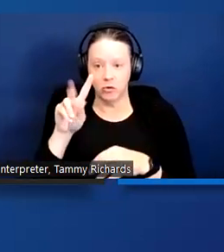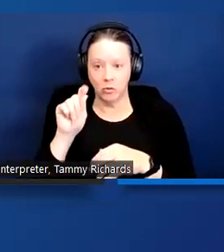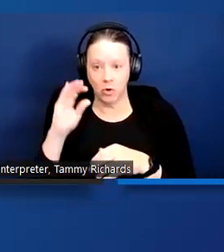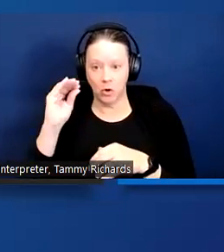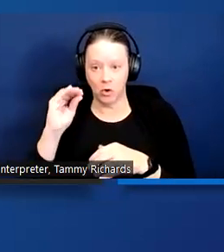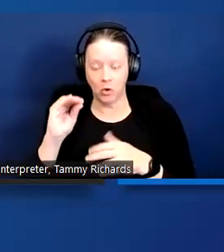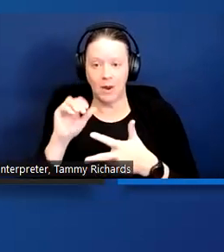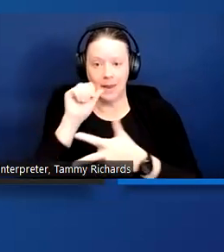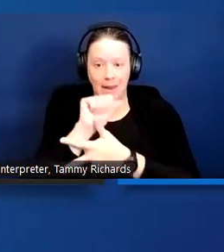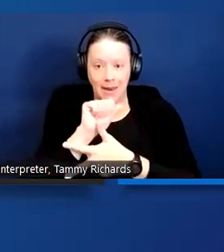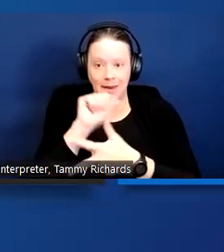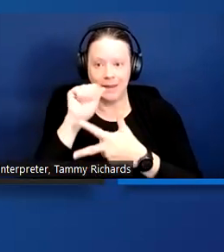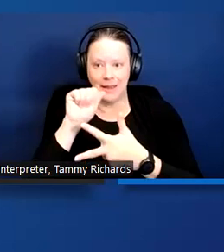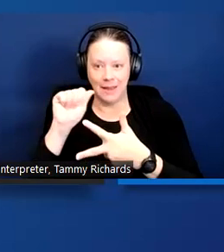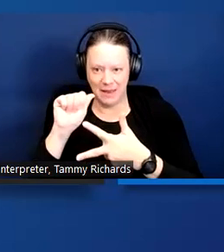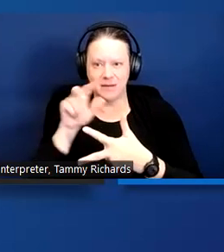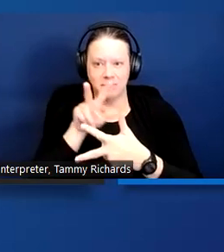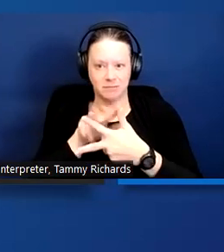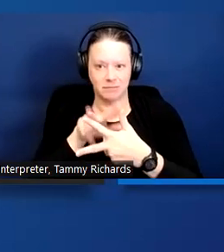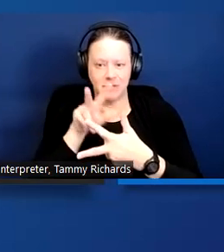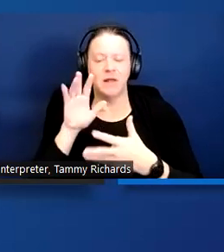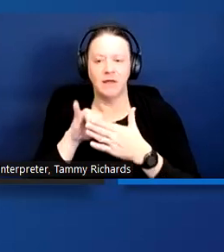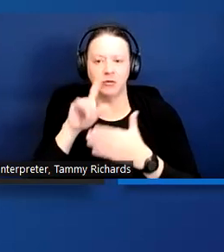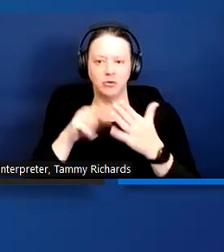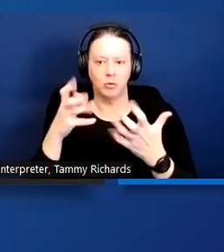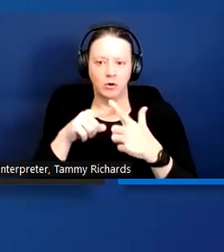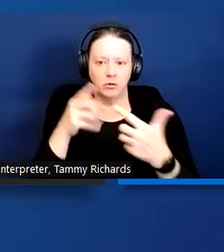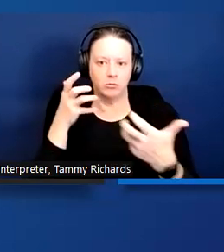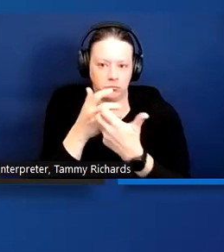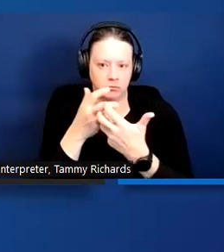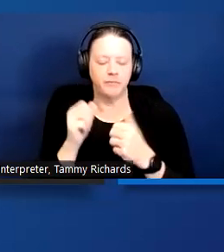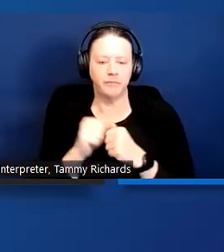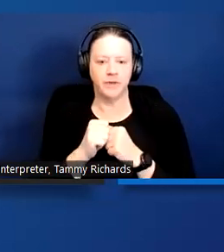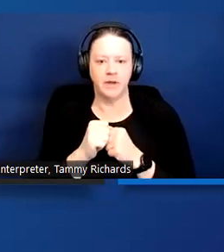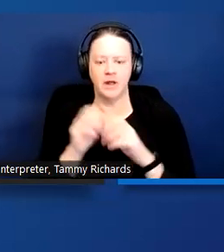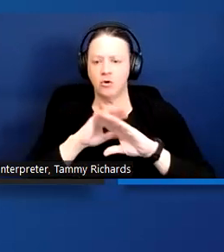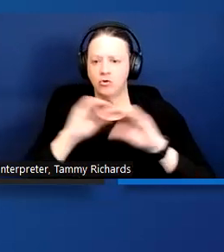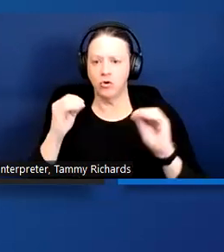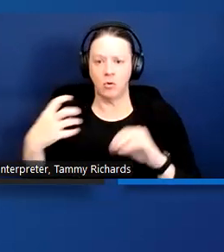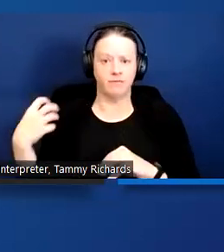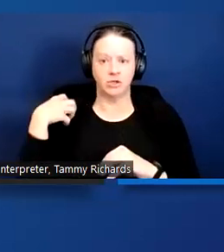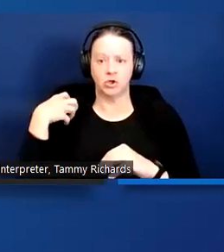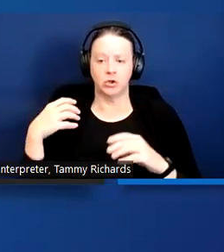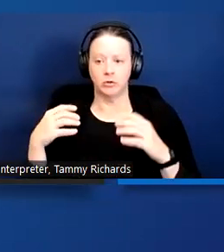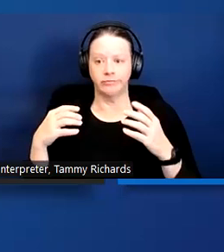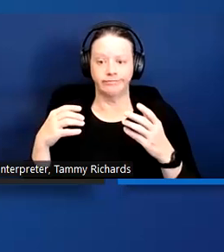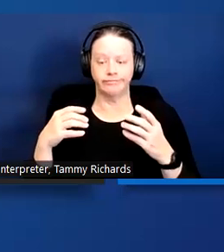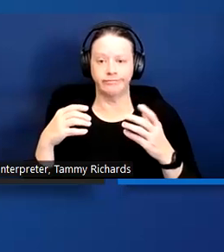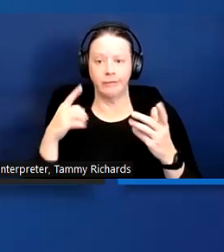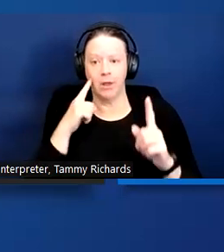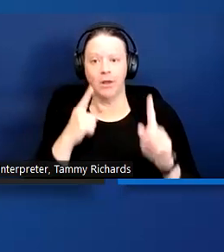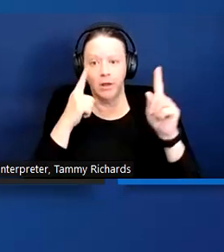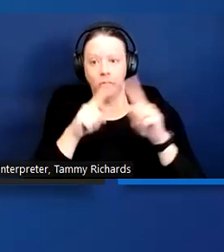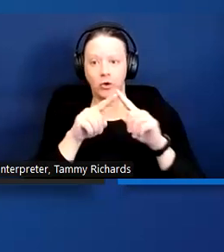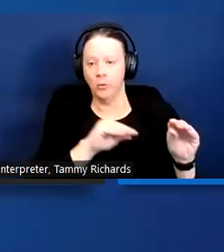single A and double A standards are what you're looking at. There isn't any official movement on changing those to 2.1